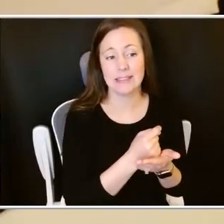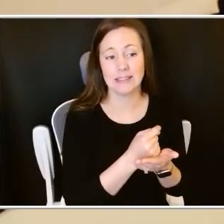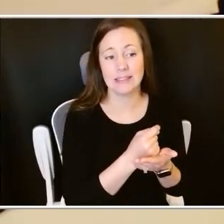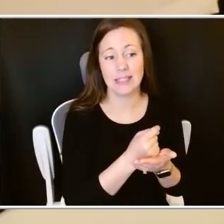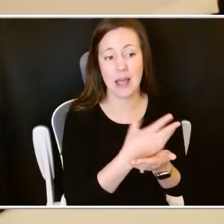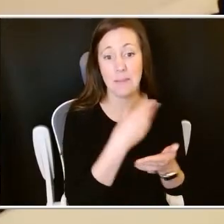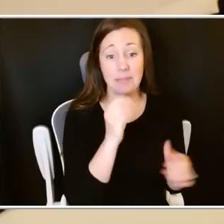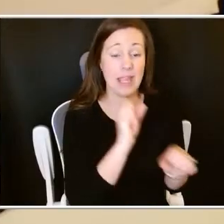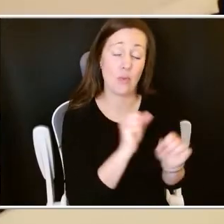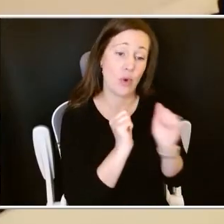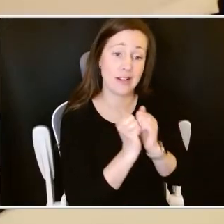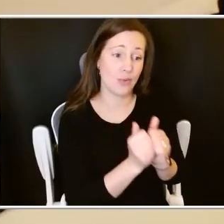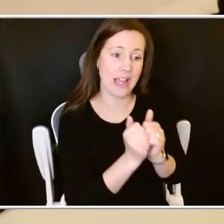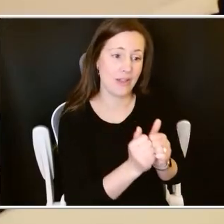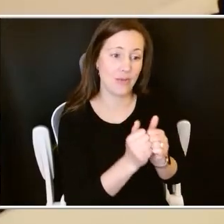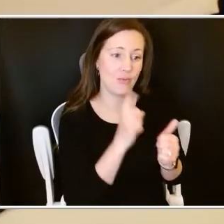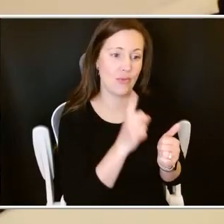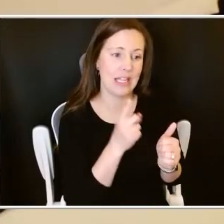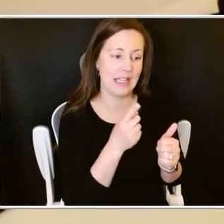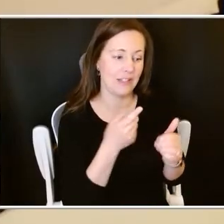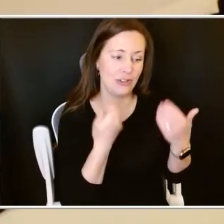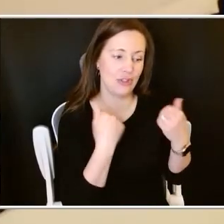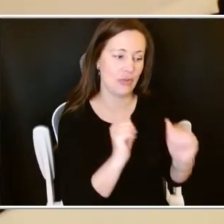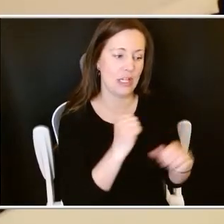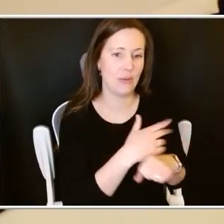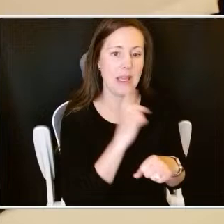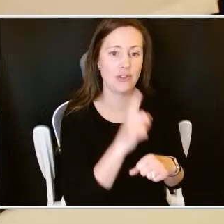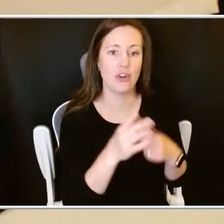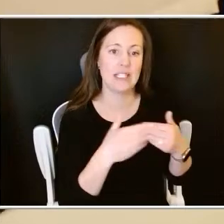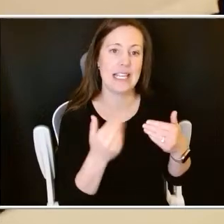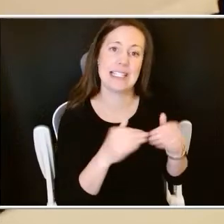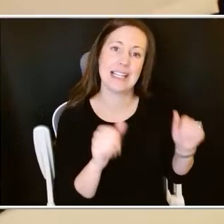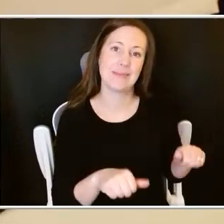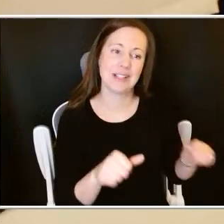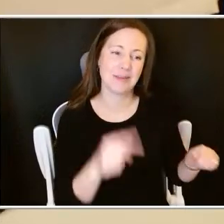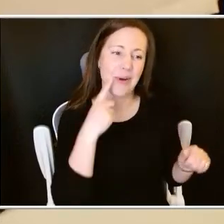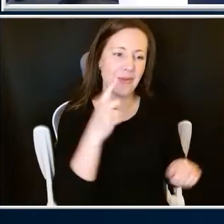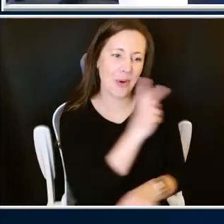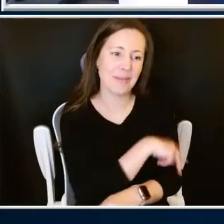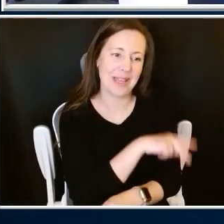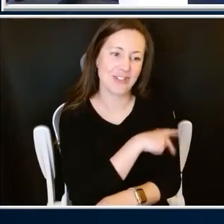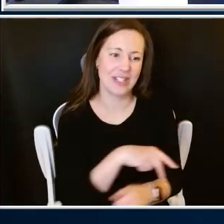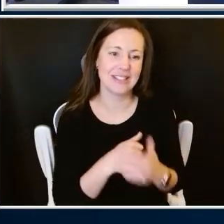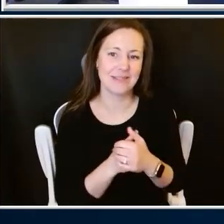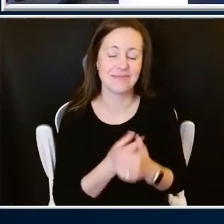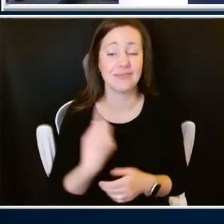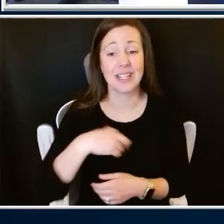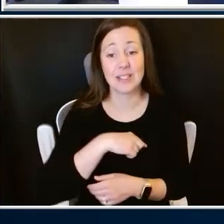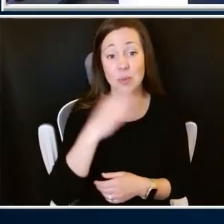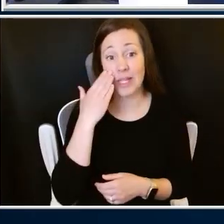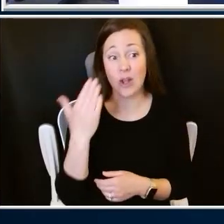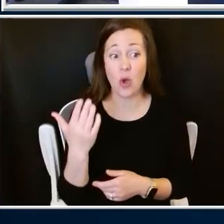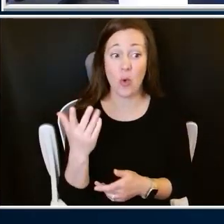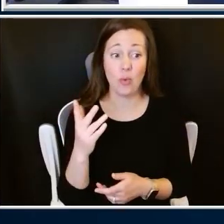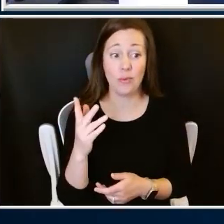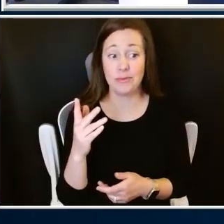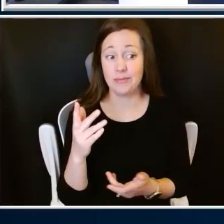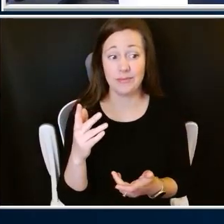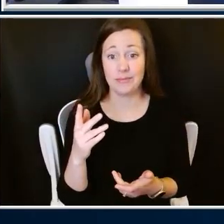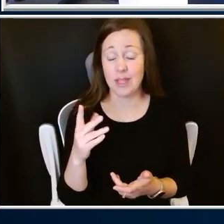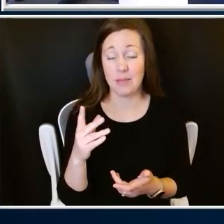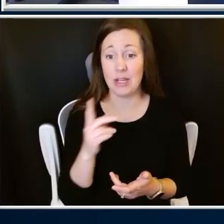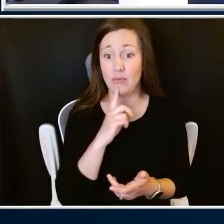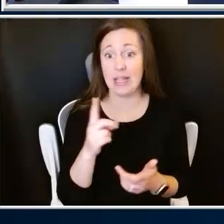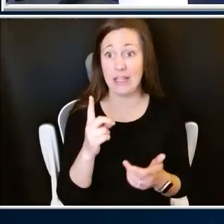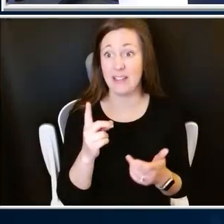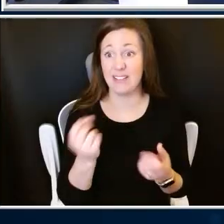work together to really make it as easy as possible for our patients. Because we know in Kansas, a very large